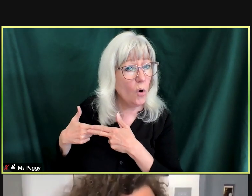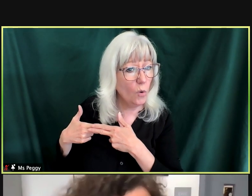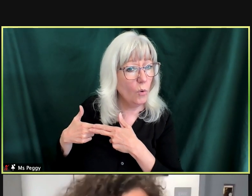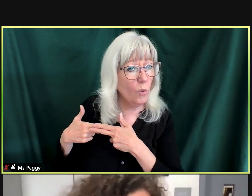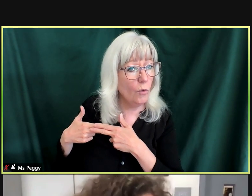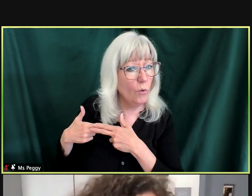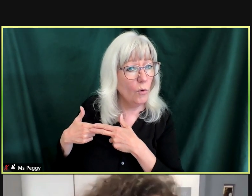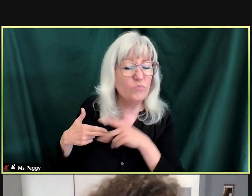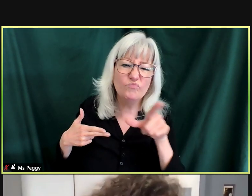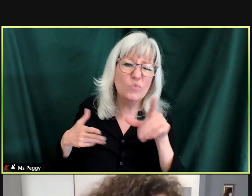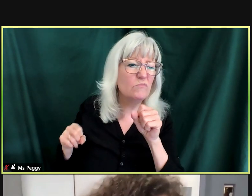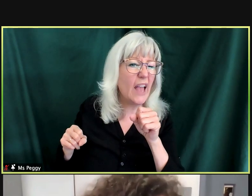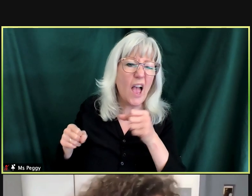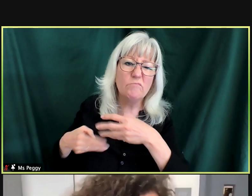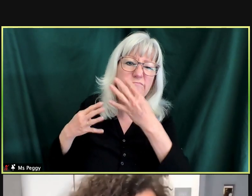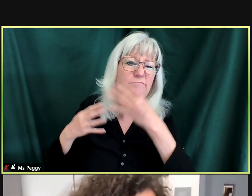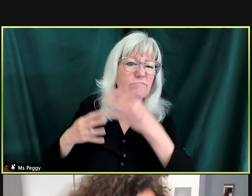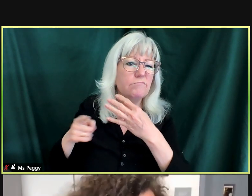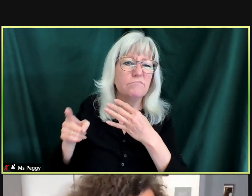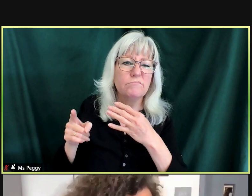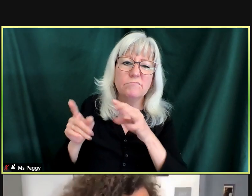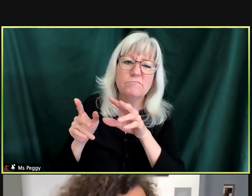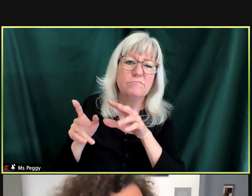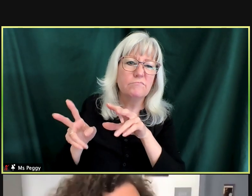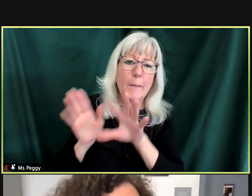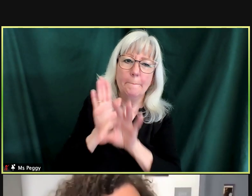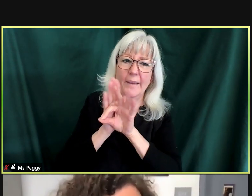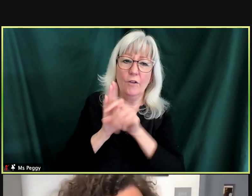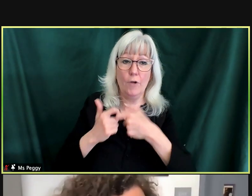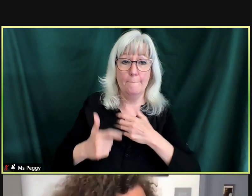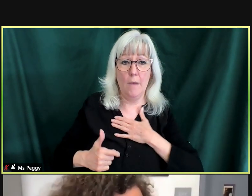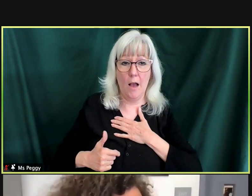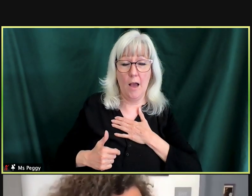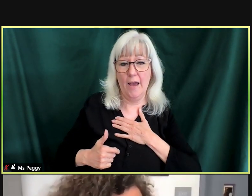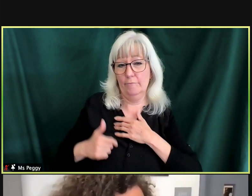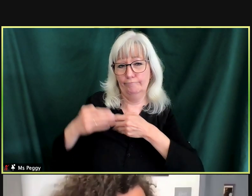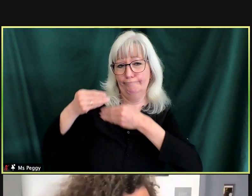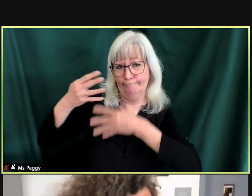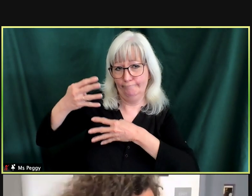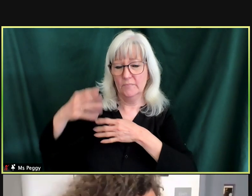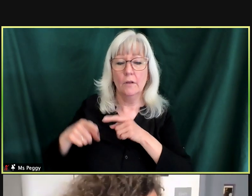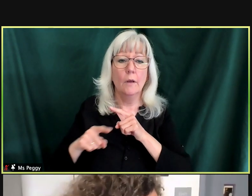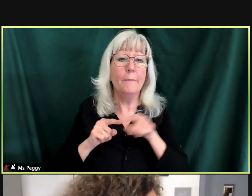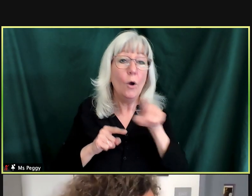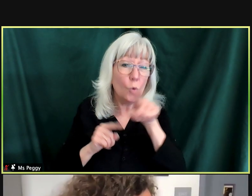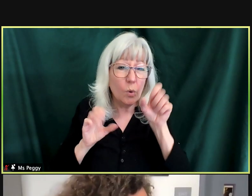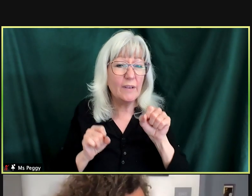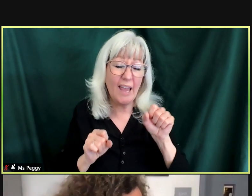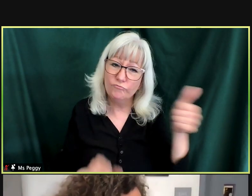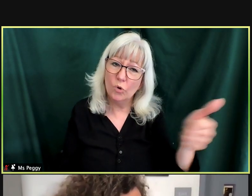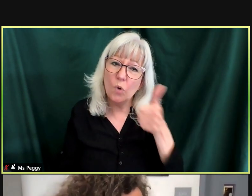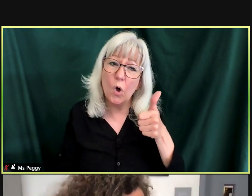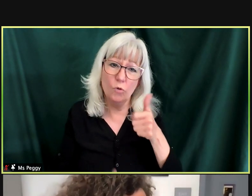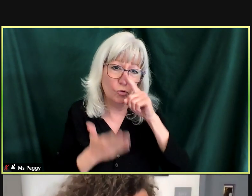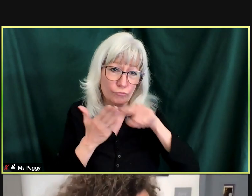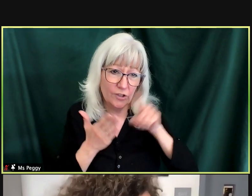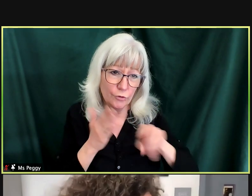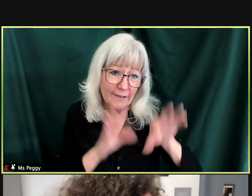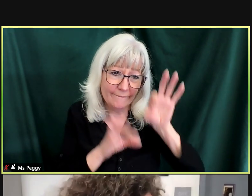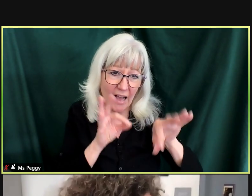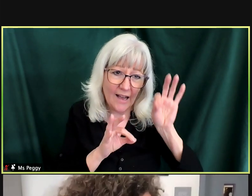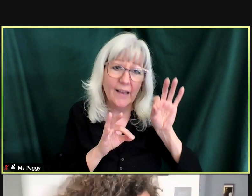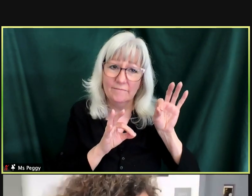It's there. You can copy any of these paintings from my PowerPoint, but you can also do some research. So you